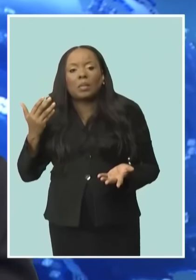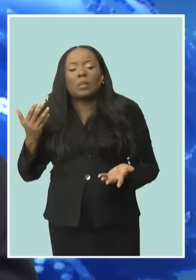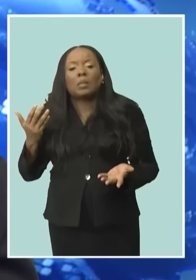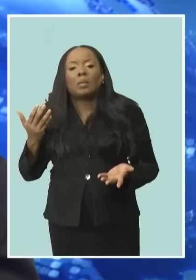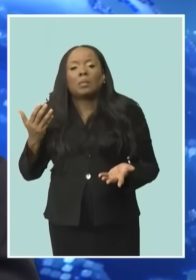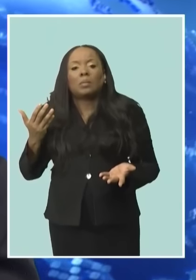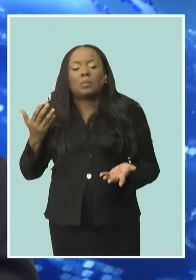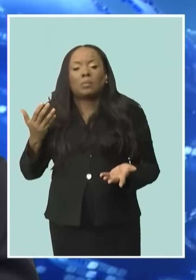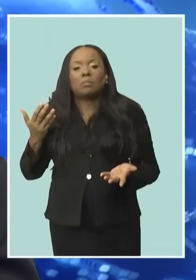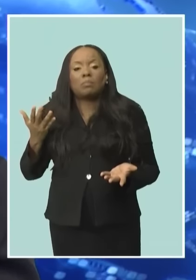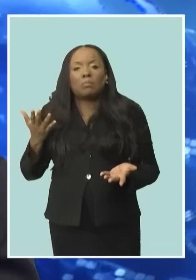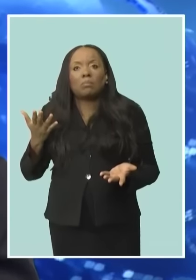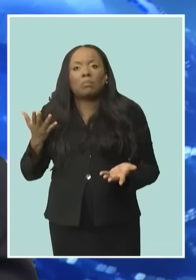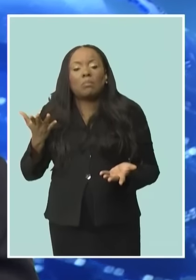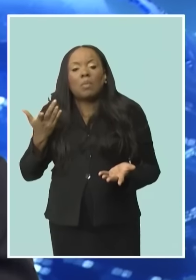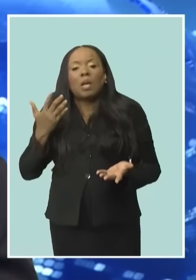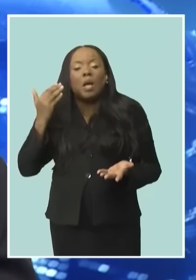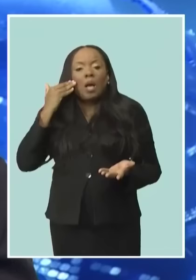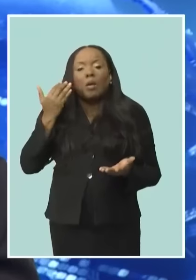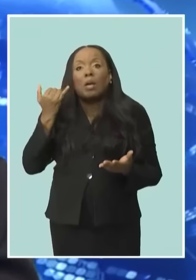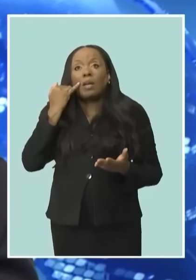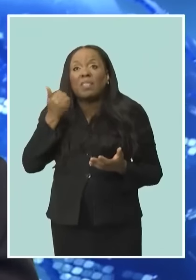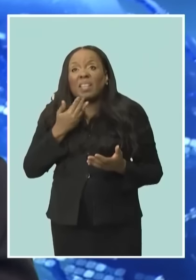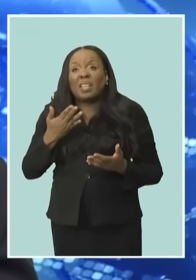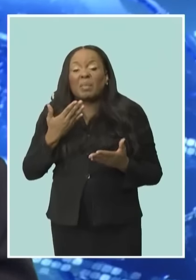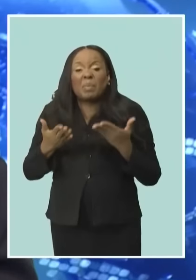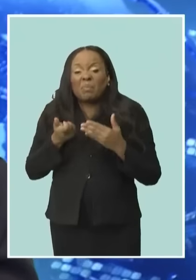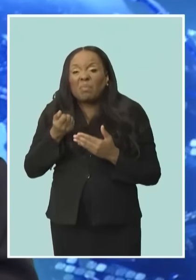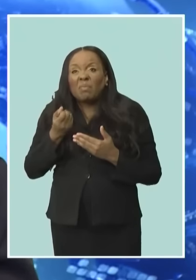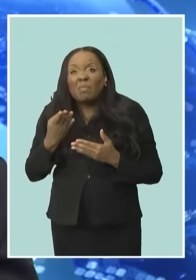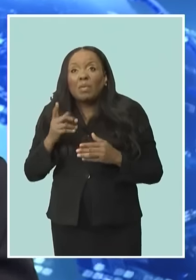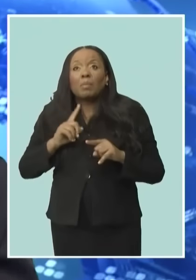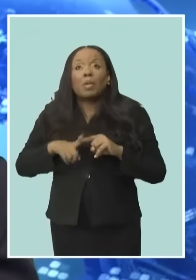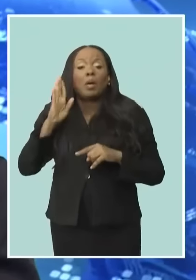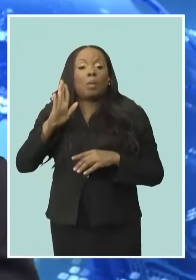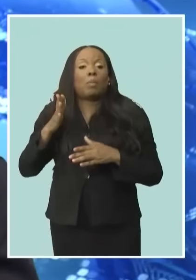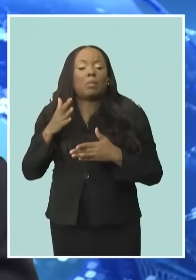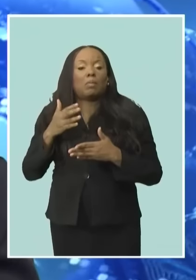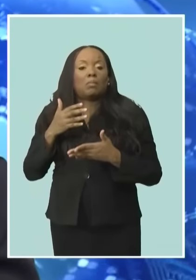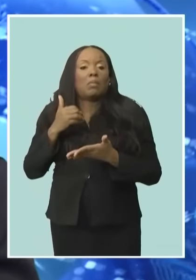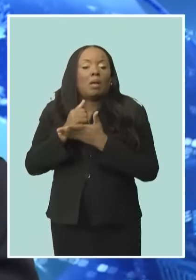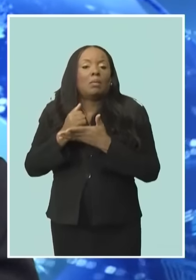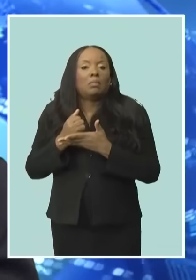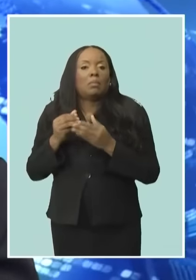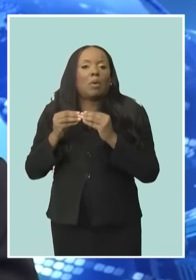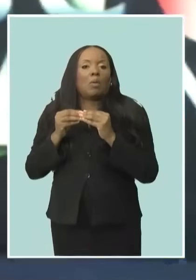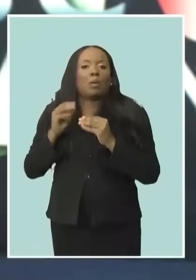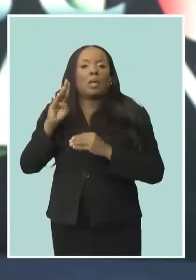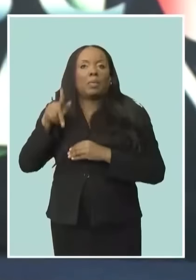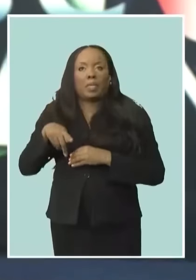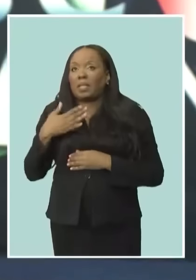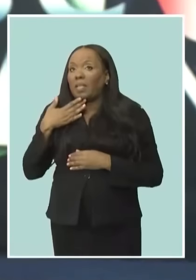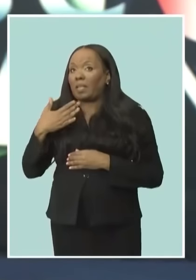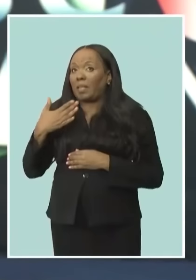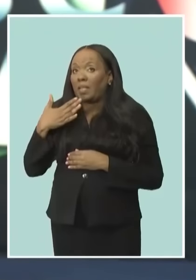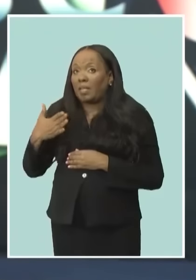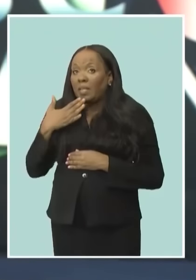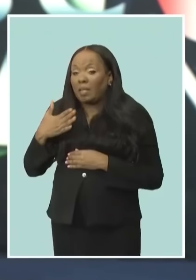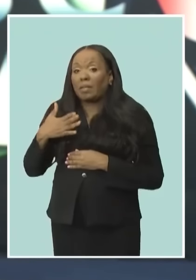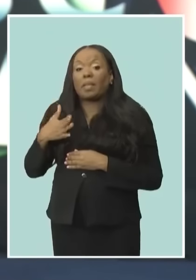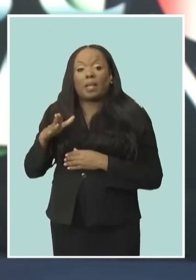to impact on the DLP, so I think that if anything they will have an impact on the DLP's turnout. That would be my sense. Thank you very much.